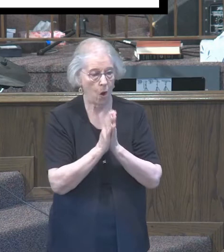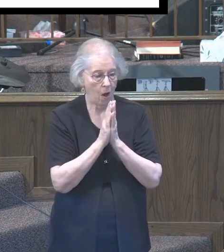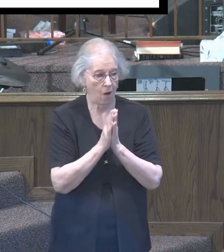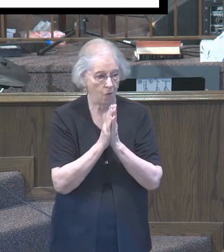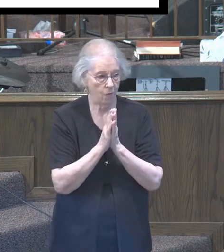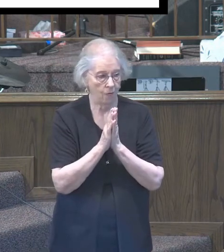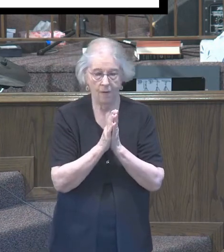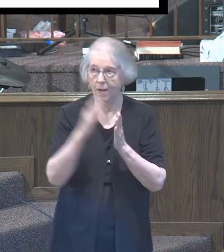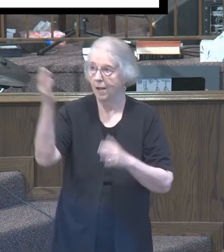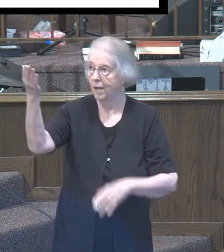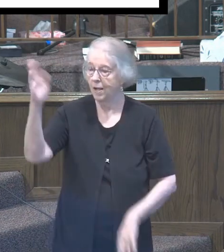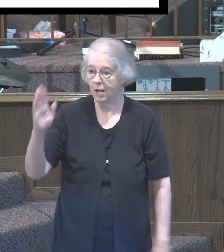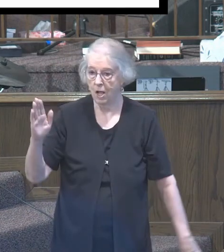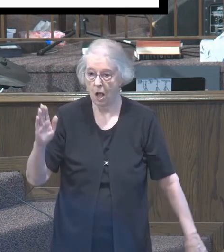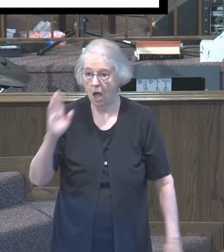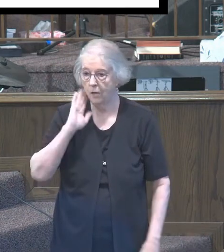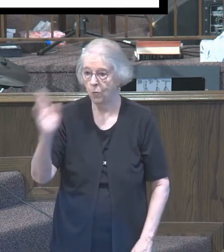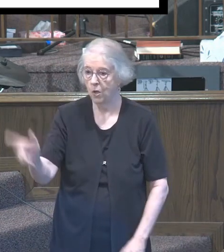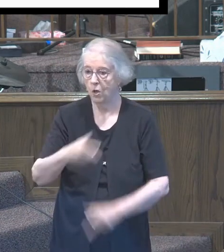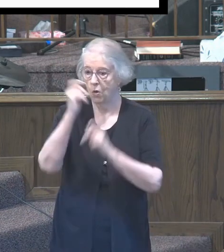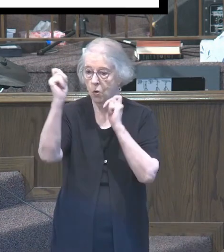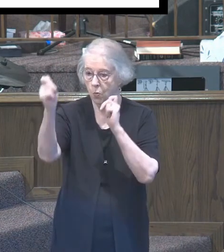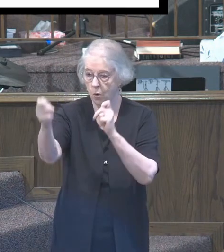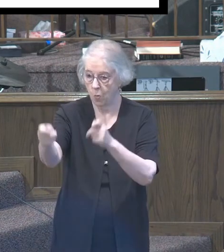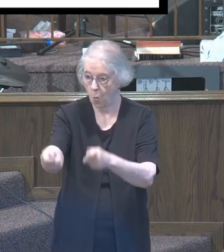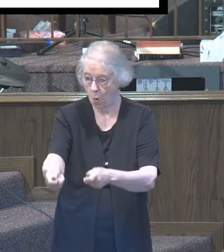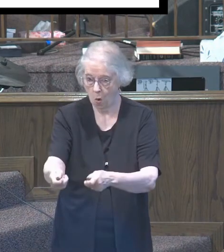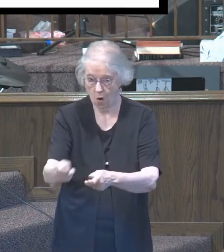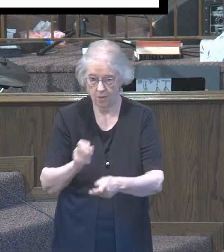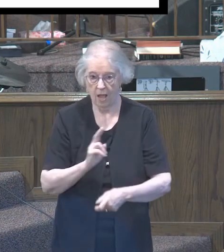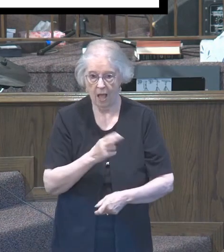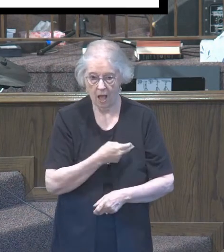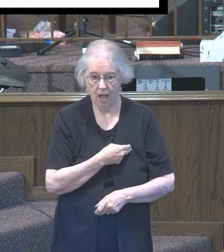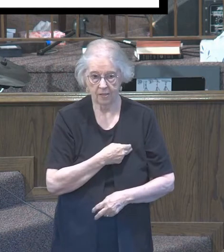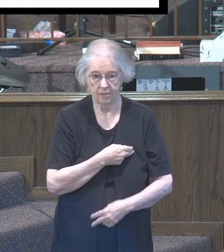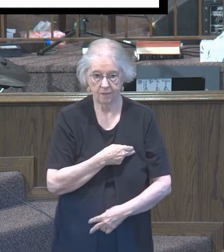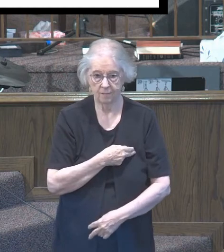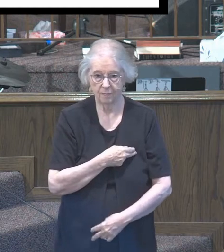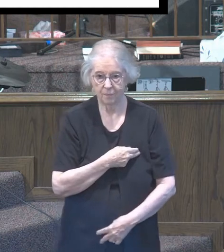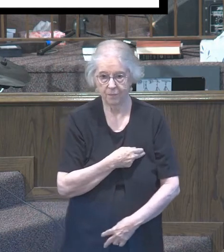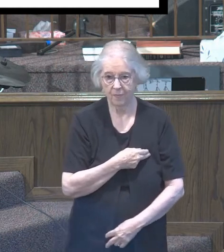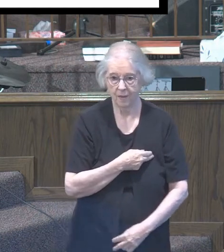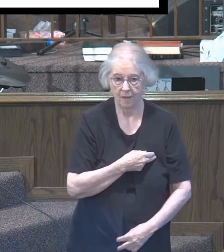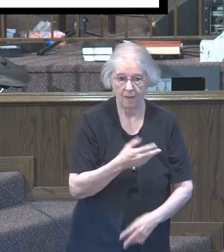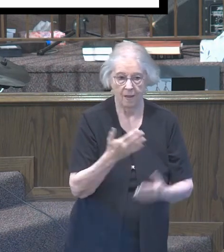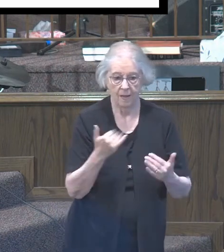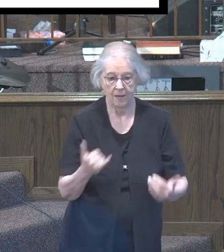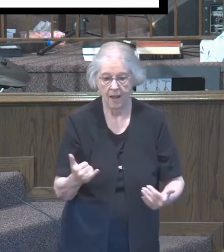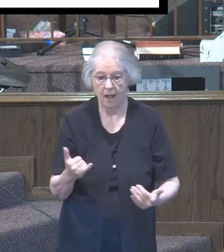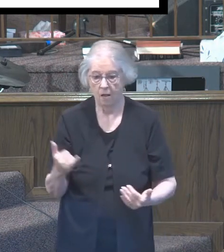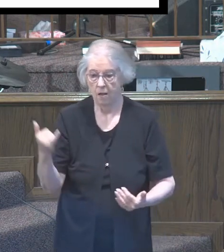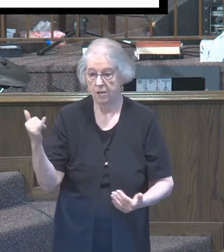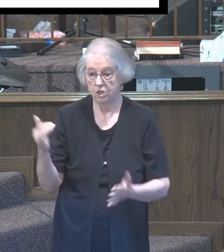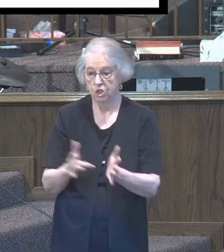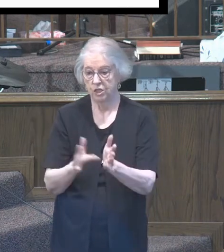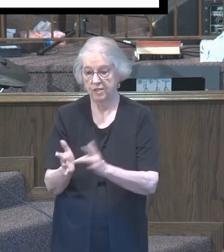doing. He'll reward you well. Don't hoard treasure down here where it gets eaten by moths and corroded